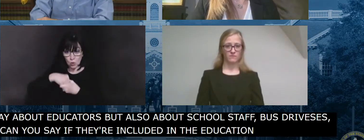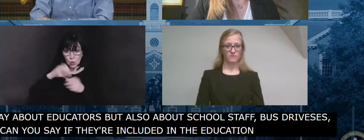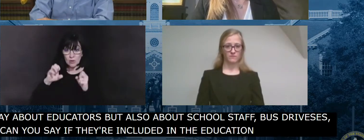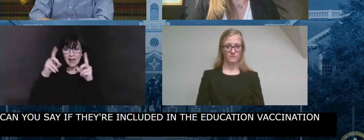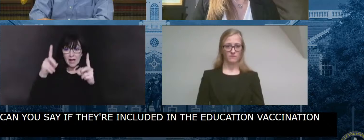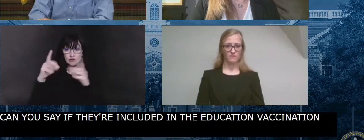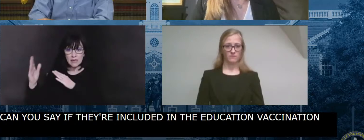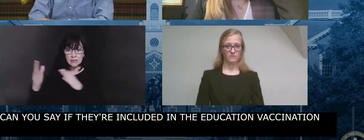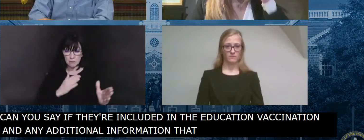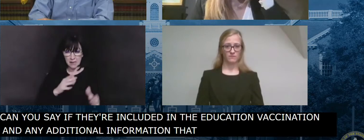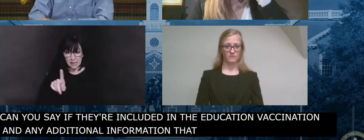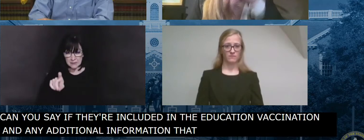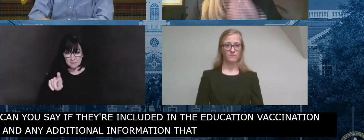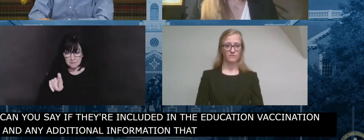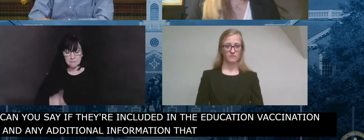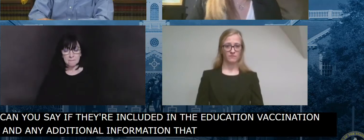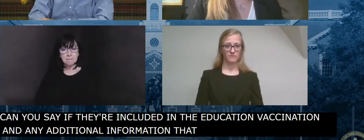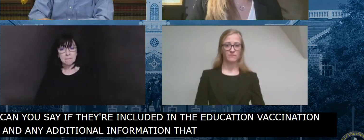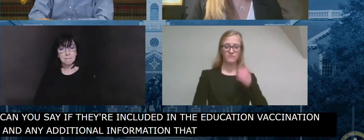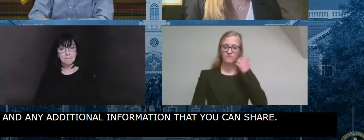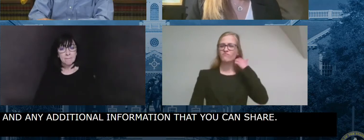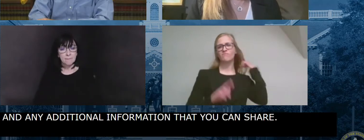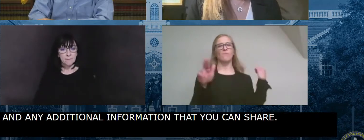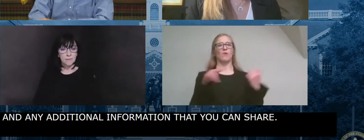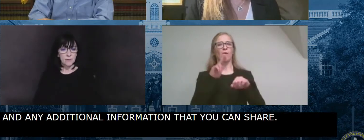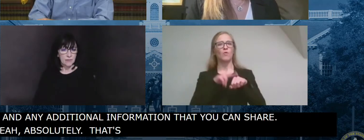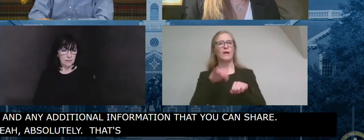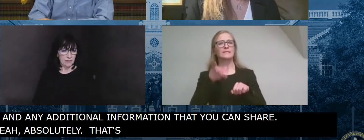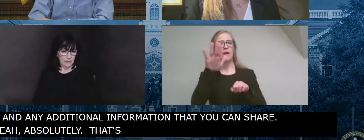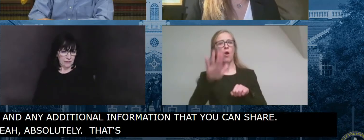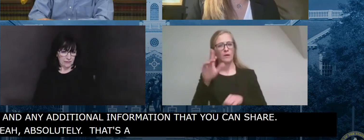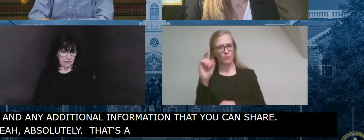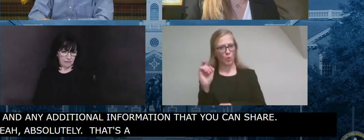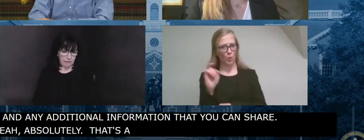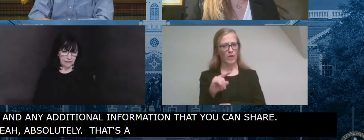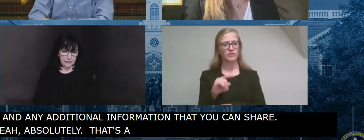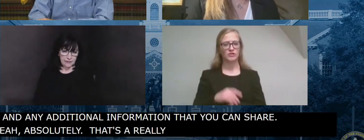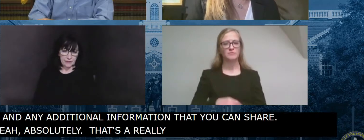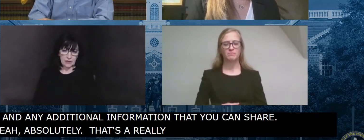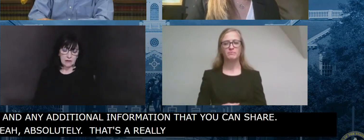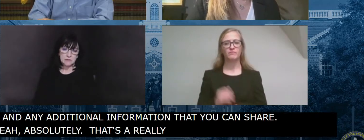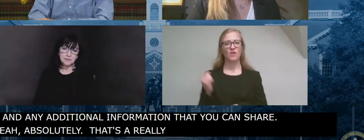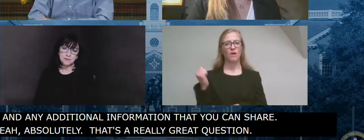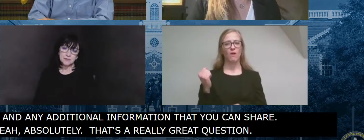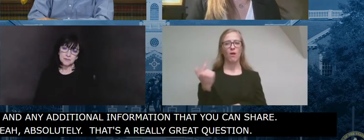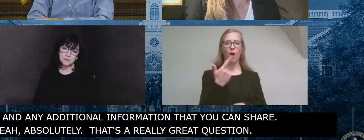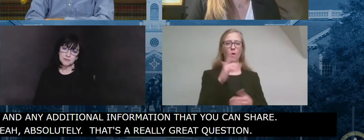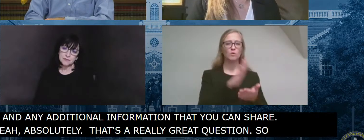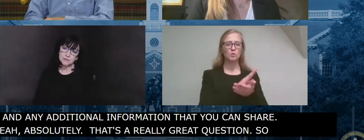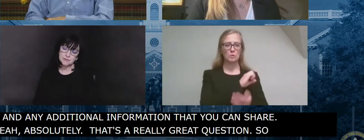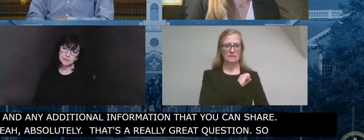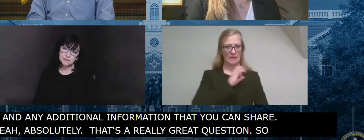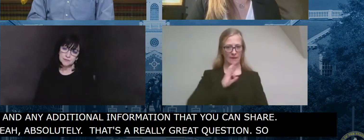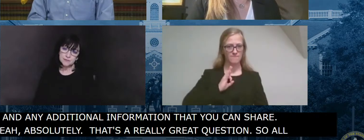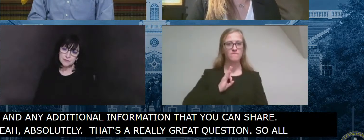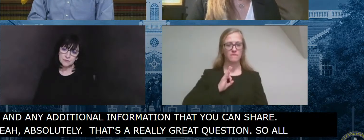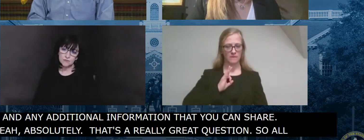can share? Yeah, absolutely. And that's a really great question. So all school staff